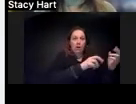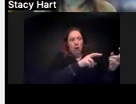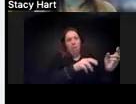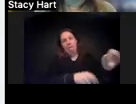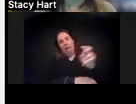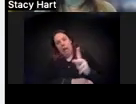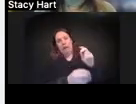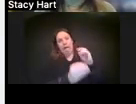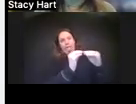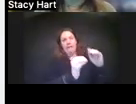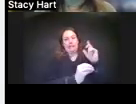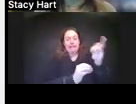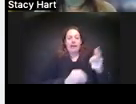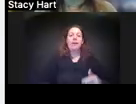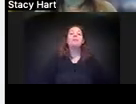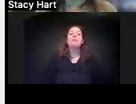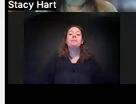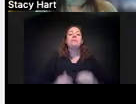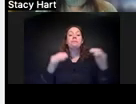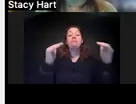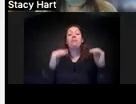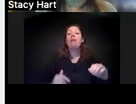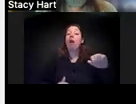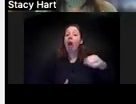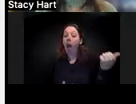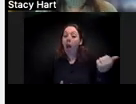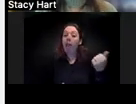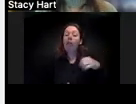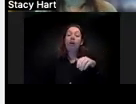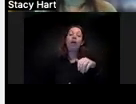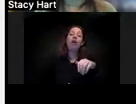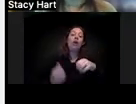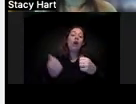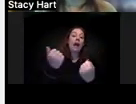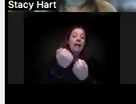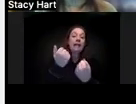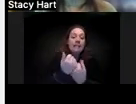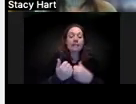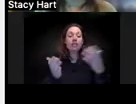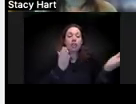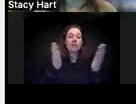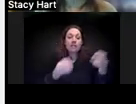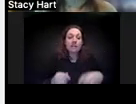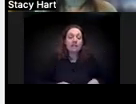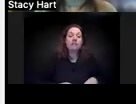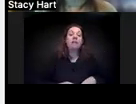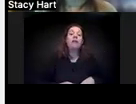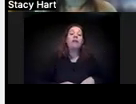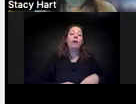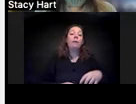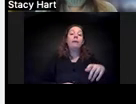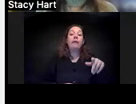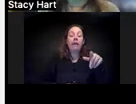Other auxiliary aids and services for short communication, staff assistance